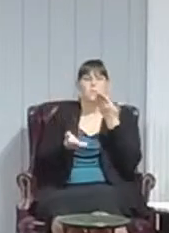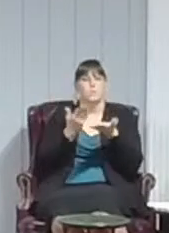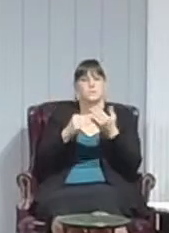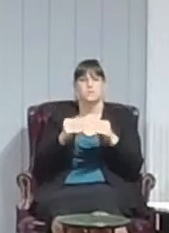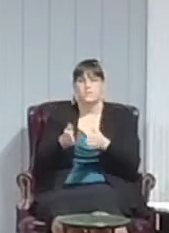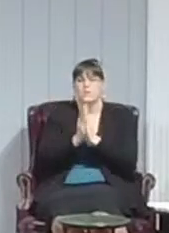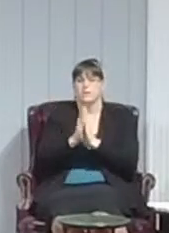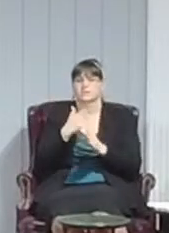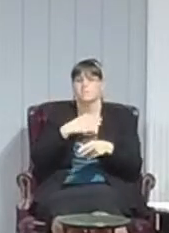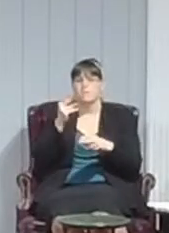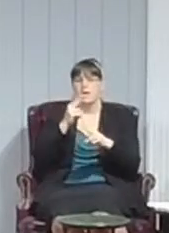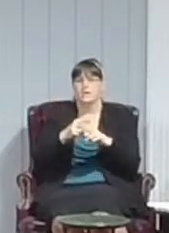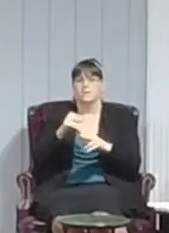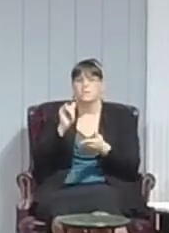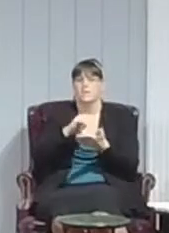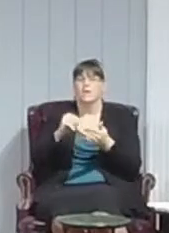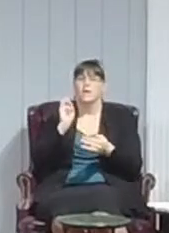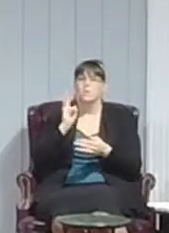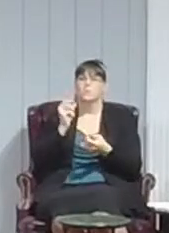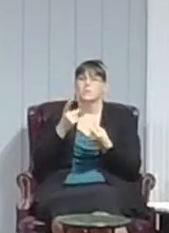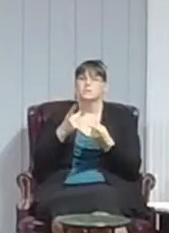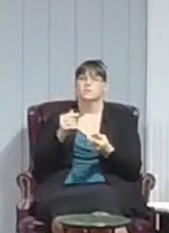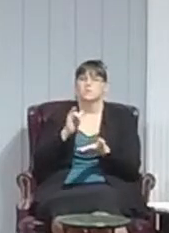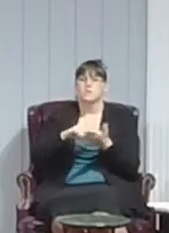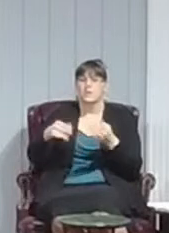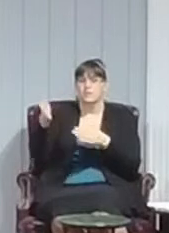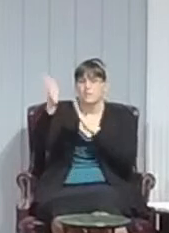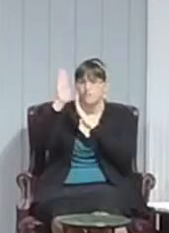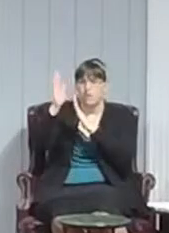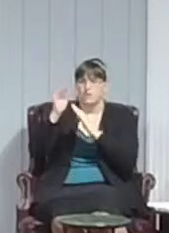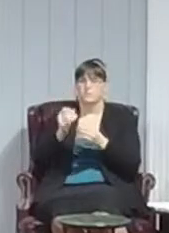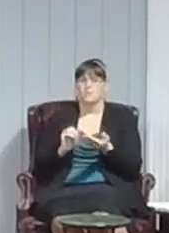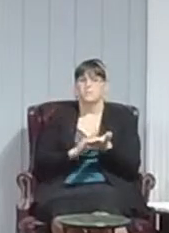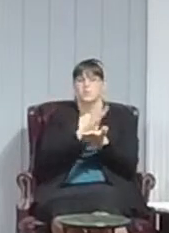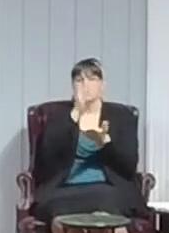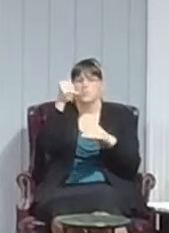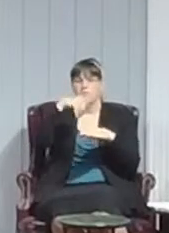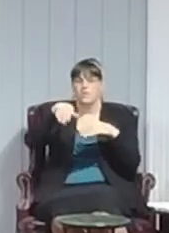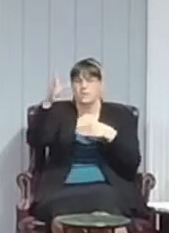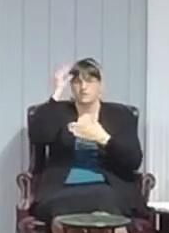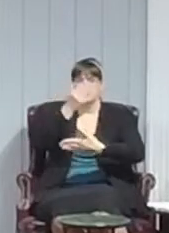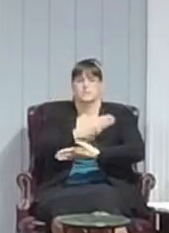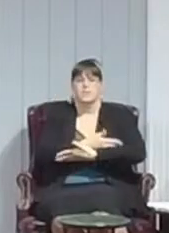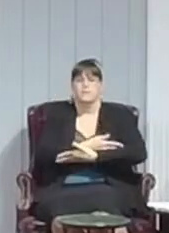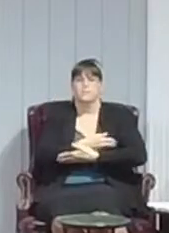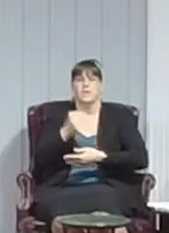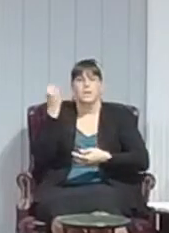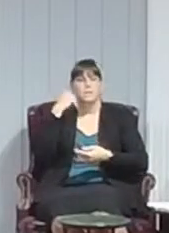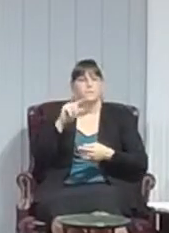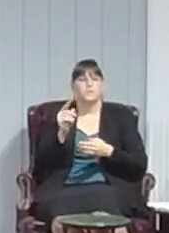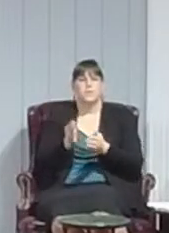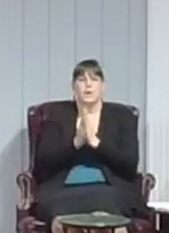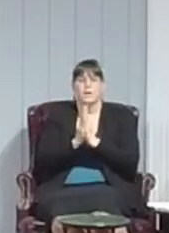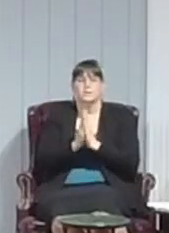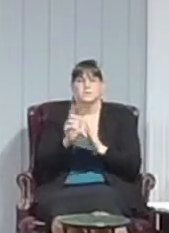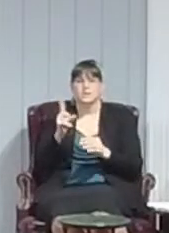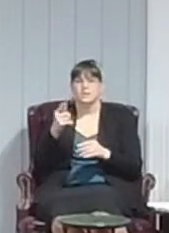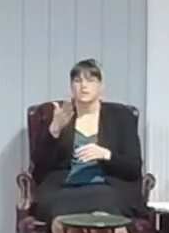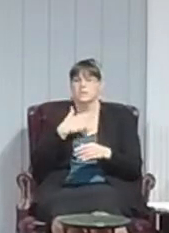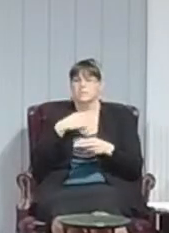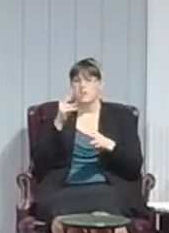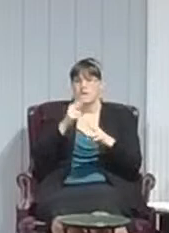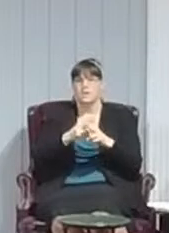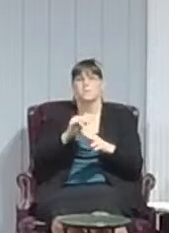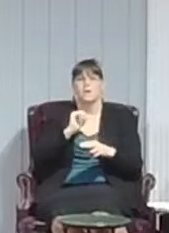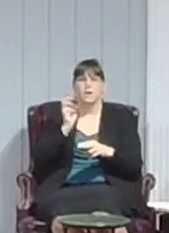name, that will I do, that the Father may be glorified in the Son. And then he says, if ye shall ask anything in my name, I will do it.